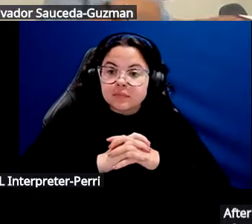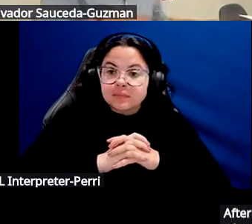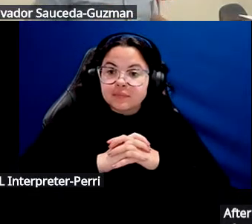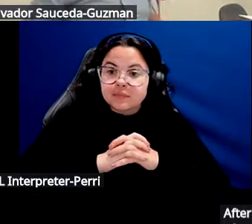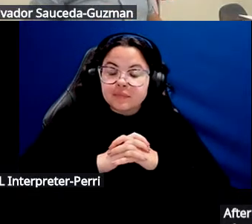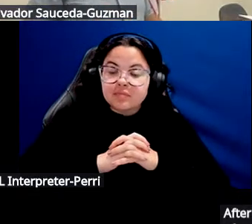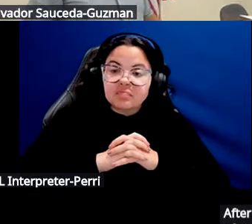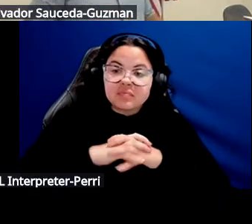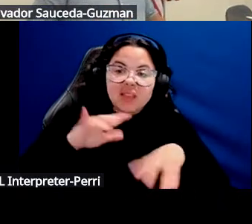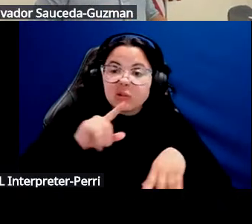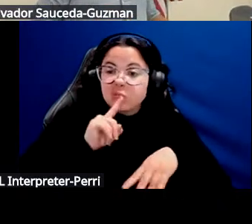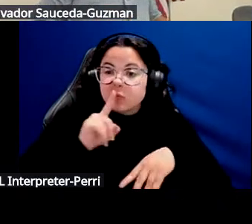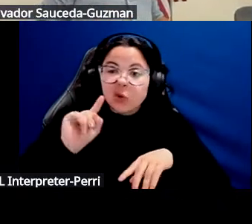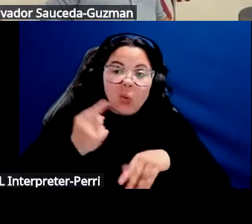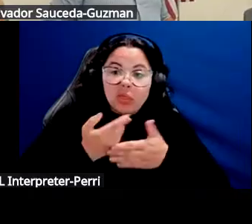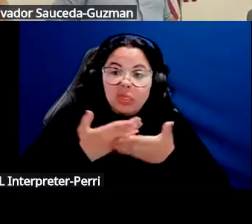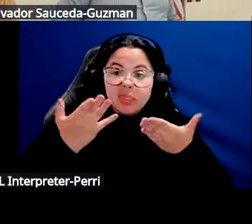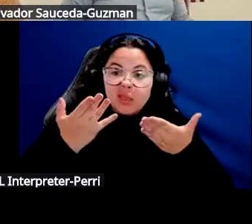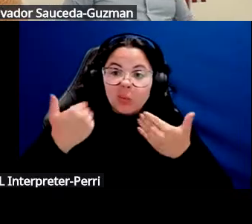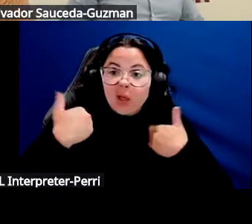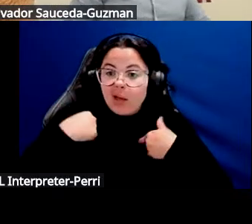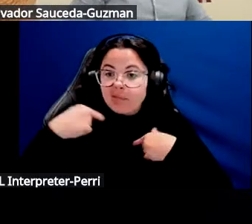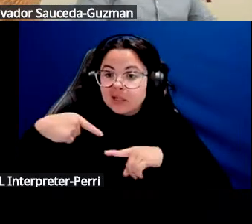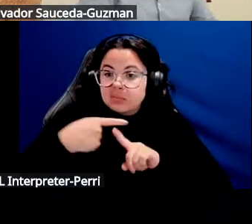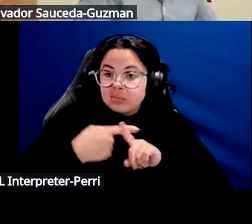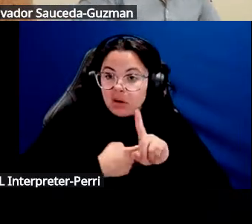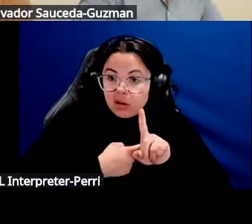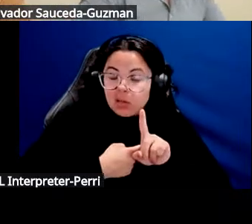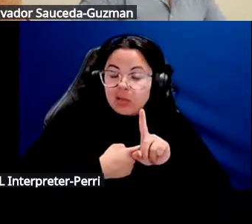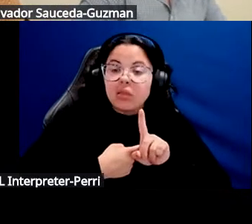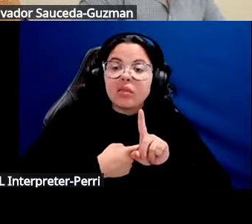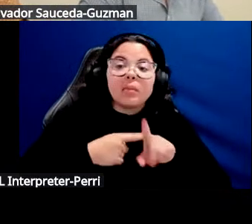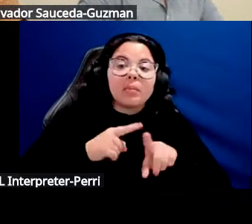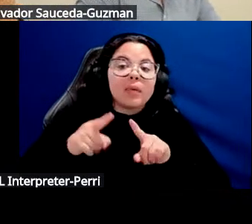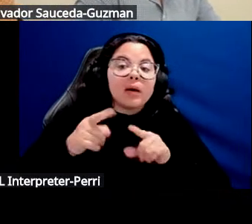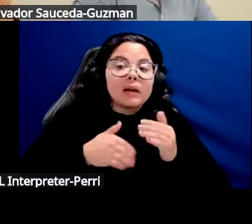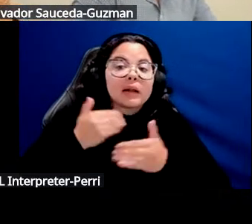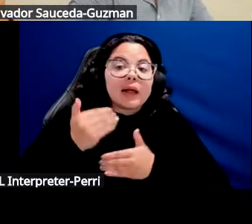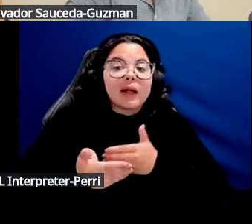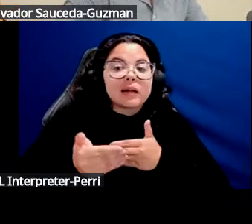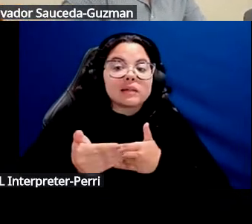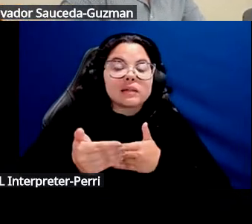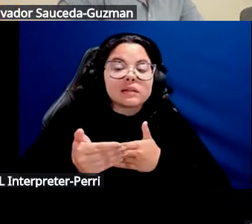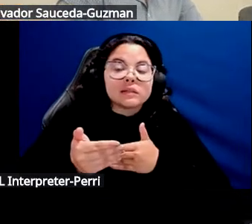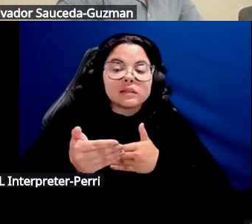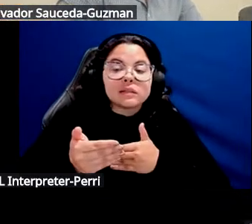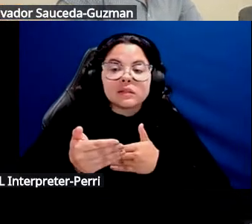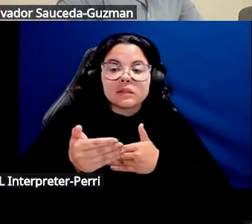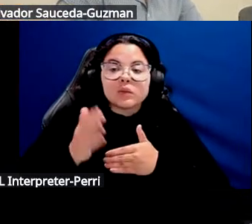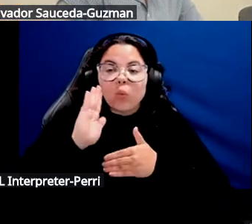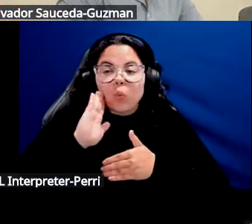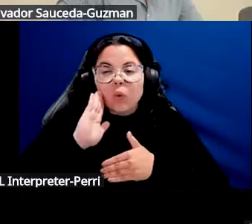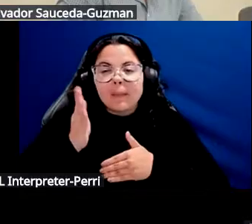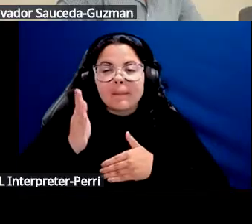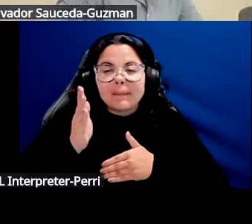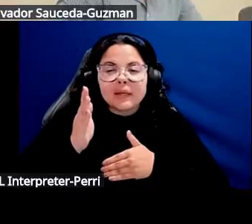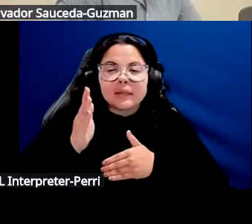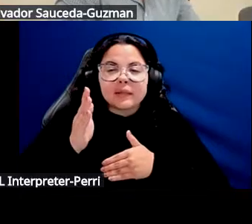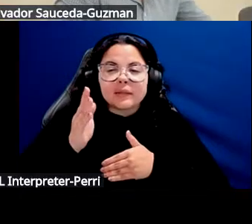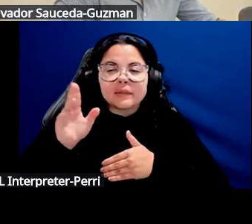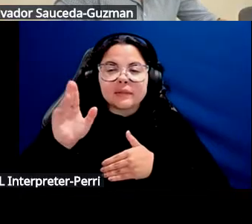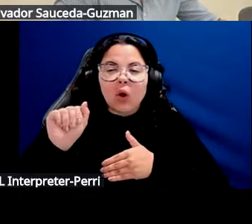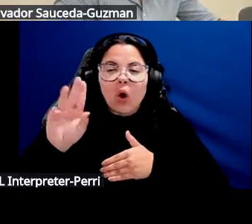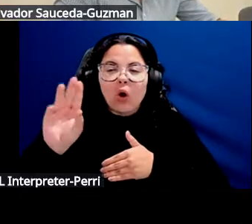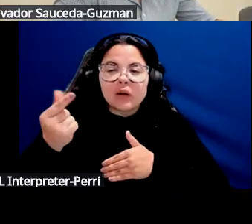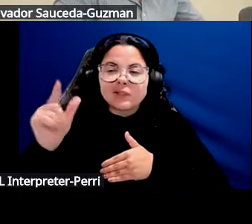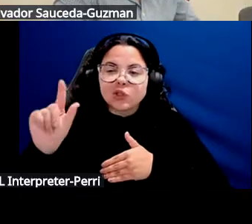So that's the only matter that we have for this month. But the next one will be on the 20th of